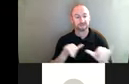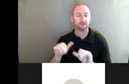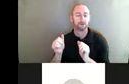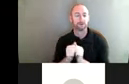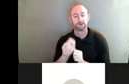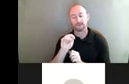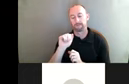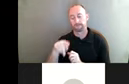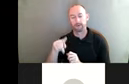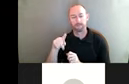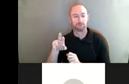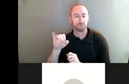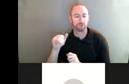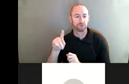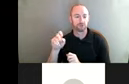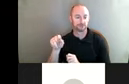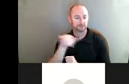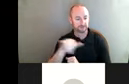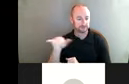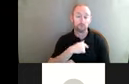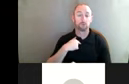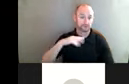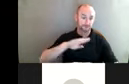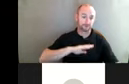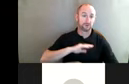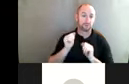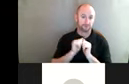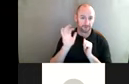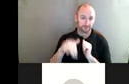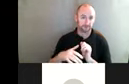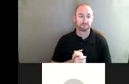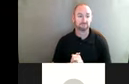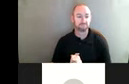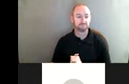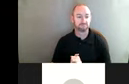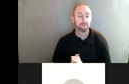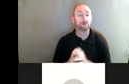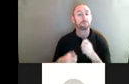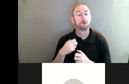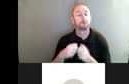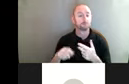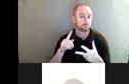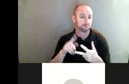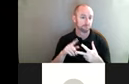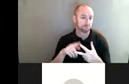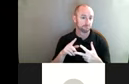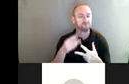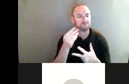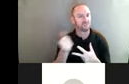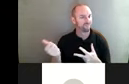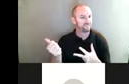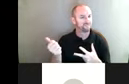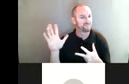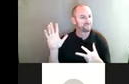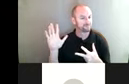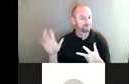mapping projection here. And so we were very satisfied with this. So that's the problem number two, pretty much solved. And we